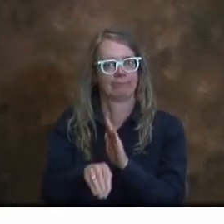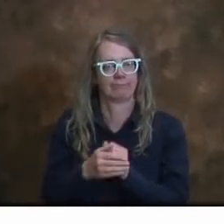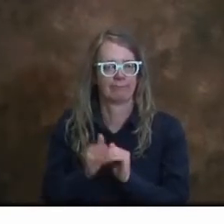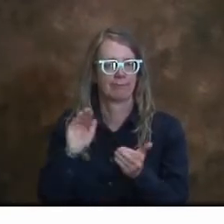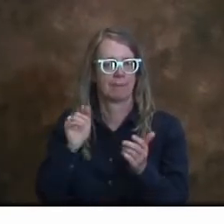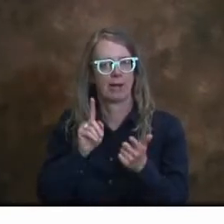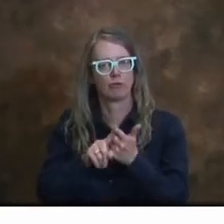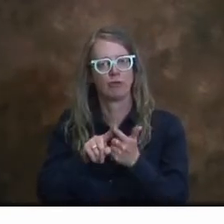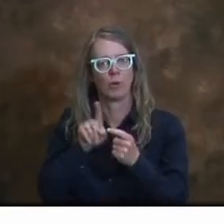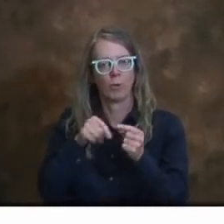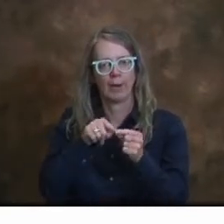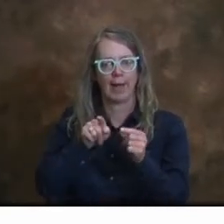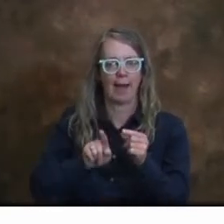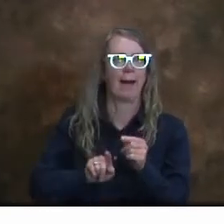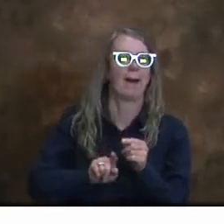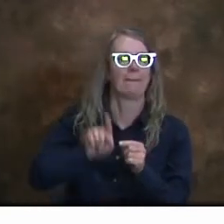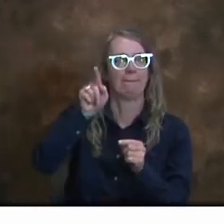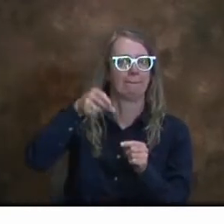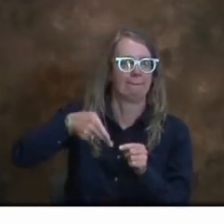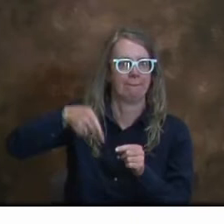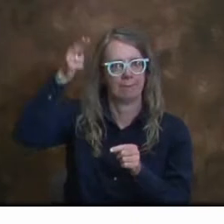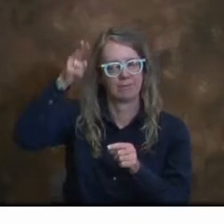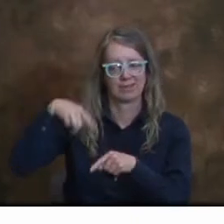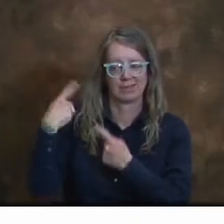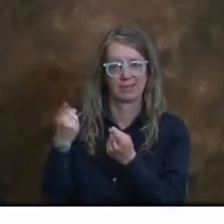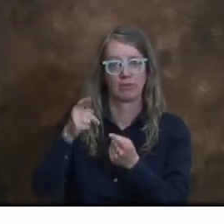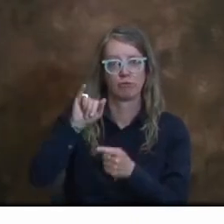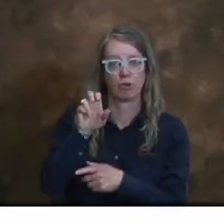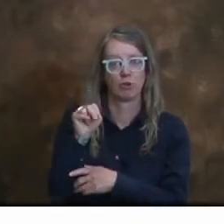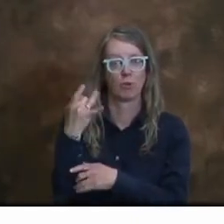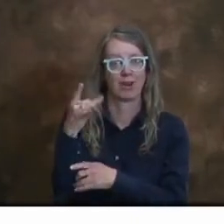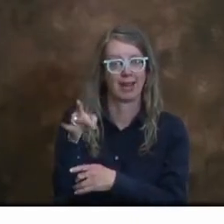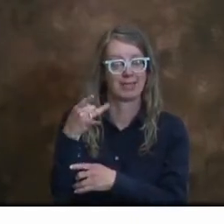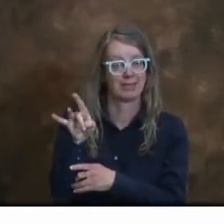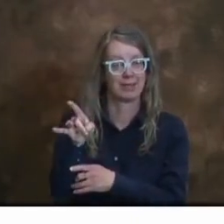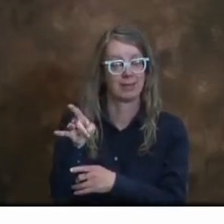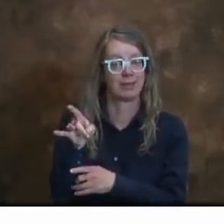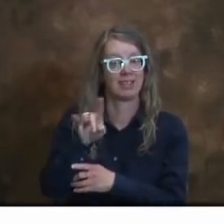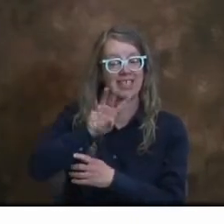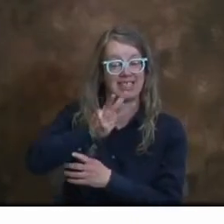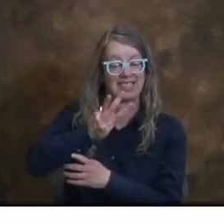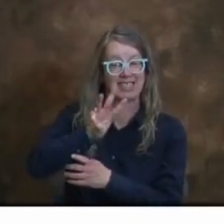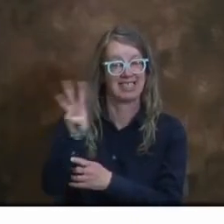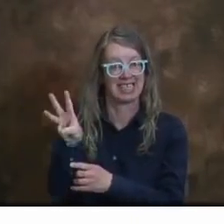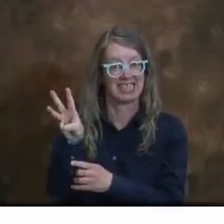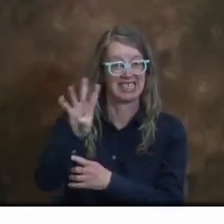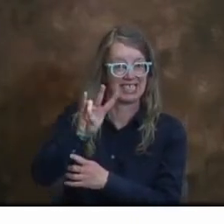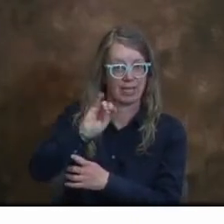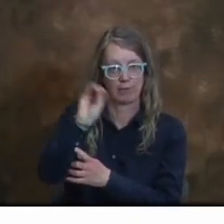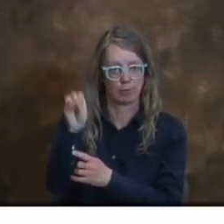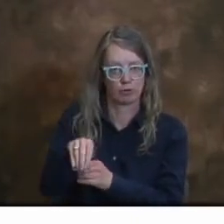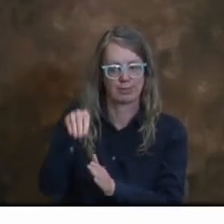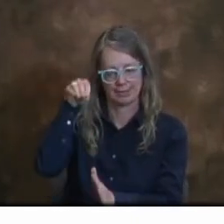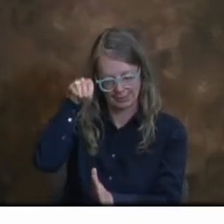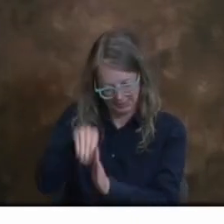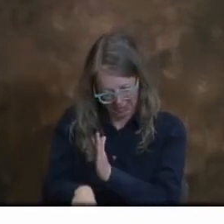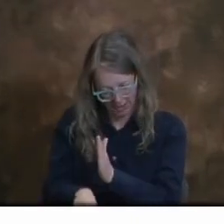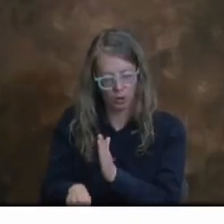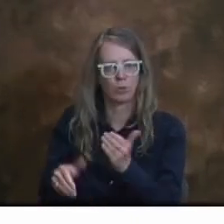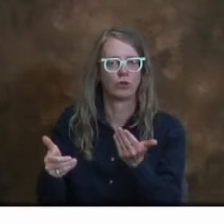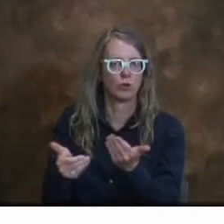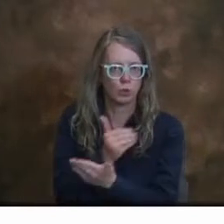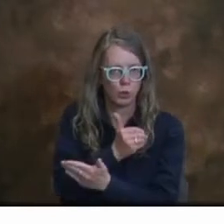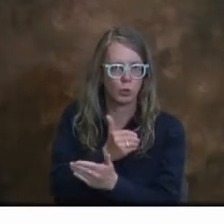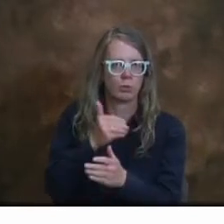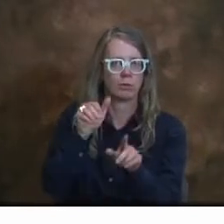peak. Since January 18th, there has been a 67% drop in new cases per 100,000 per